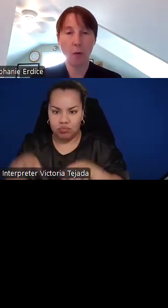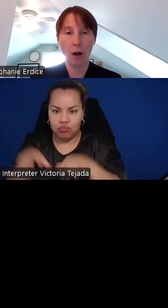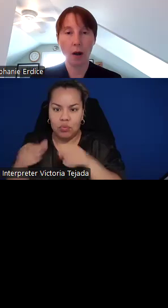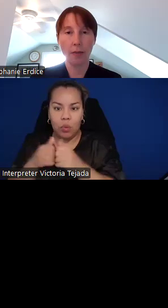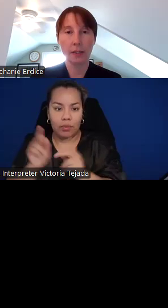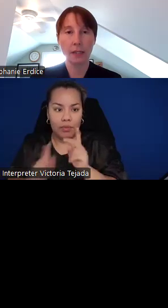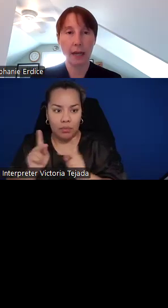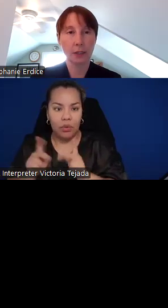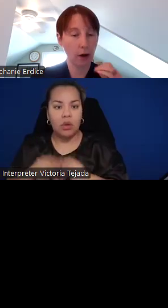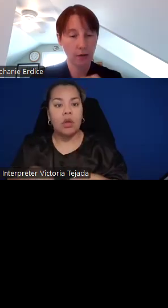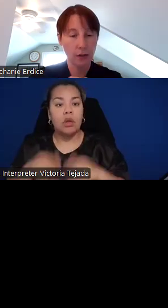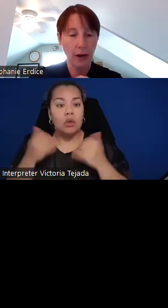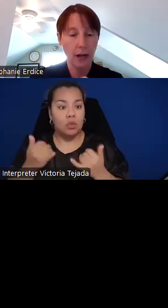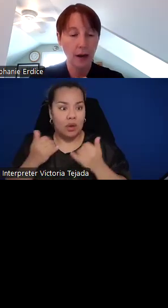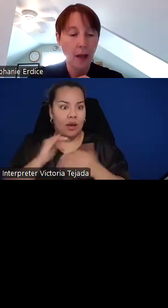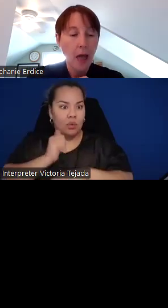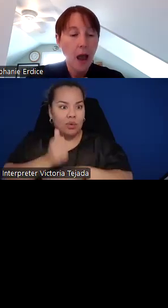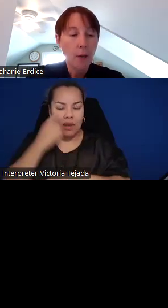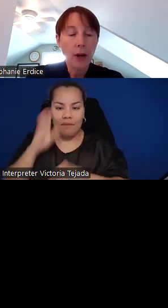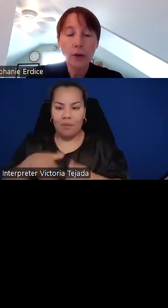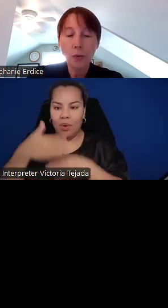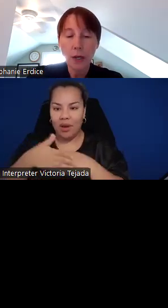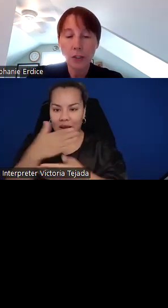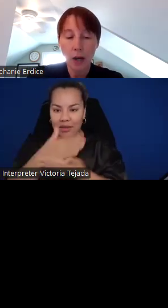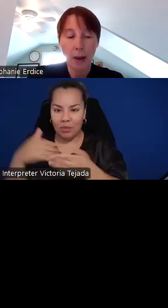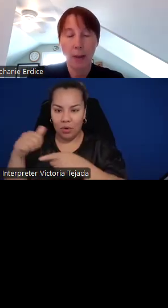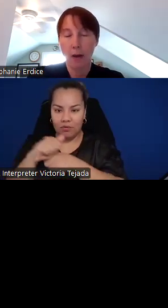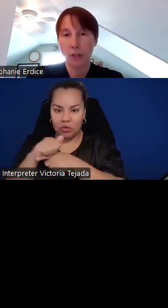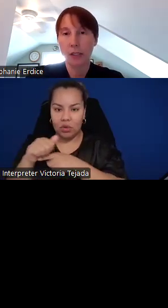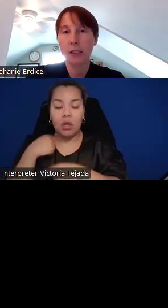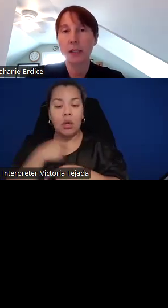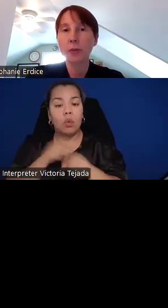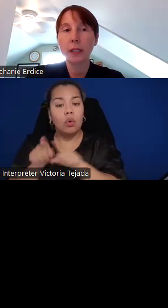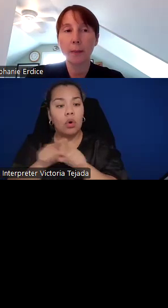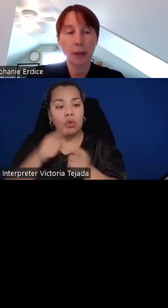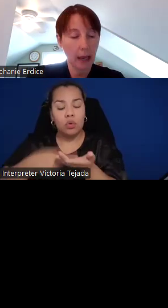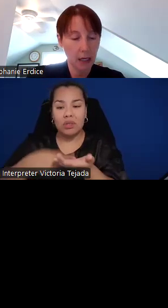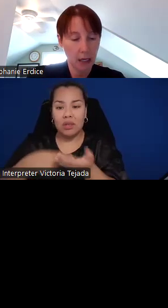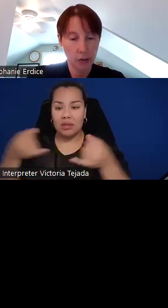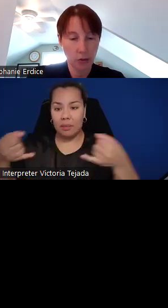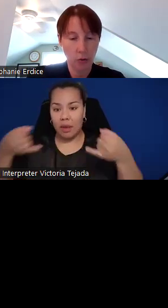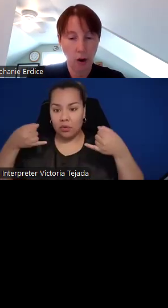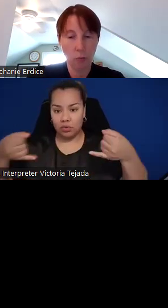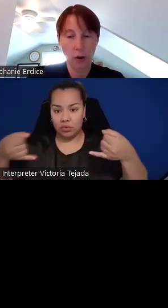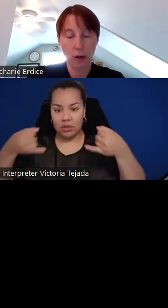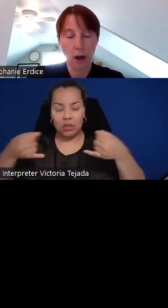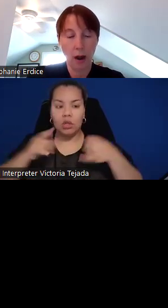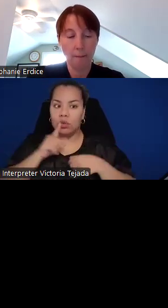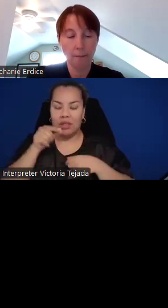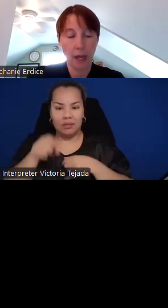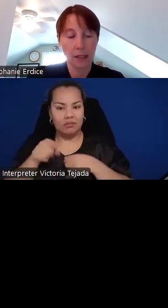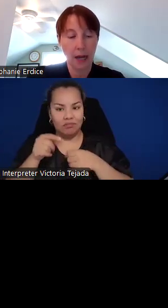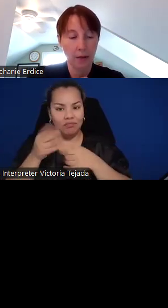up for this next part of the training. We also want to talk about boundaries because this really can play into our